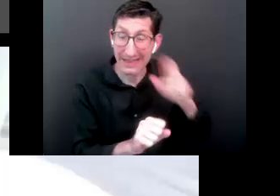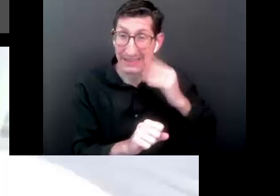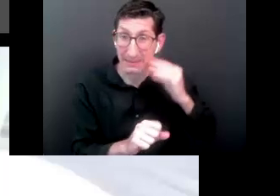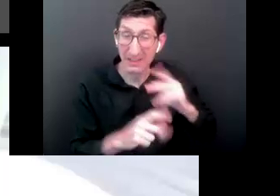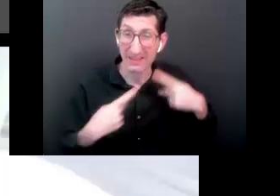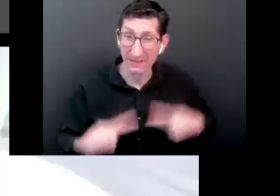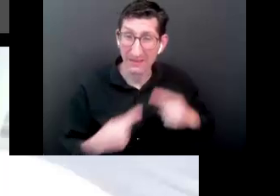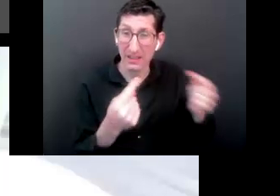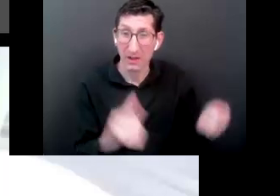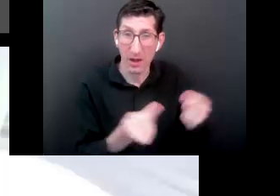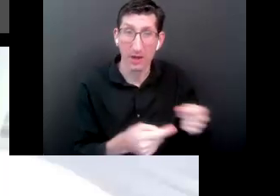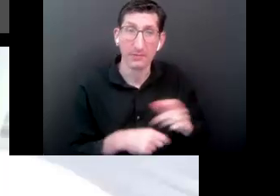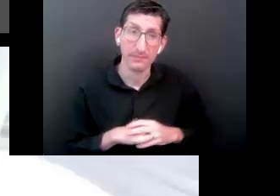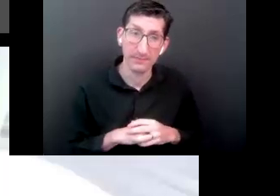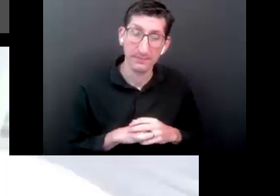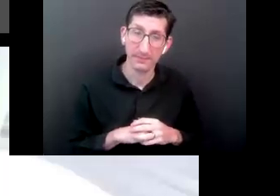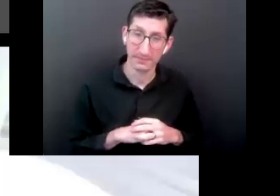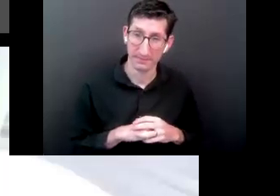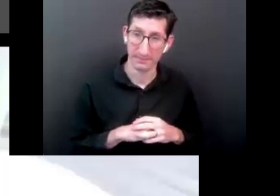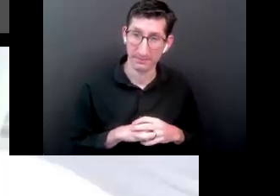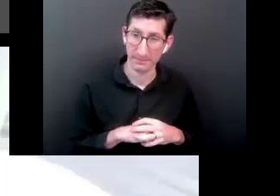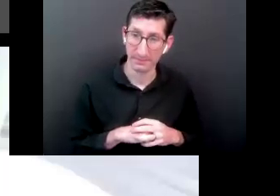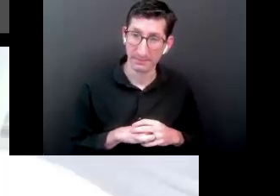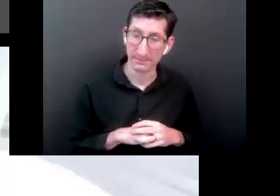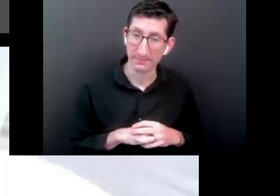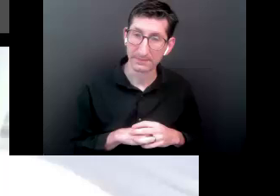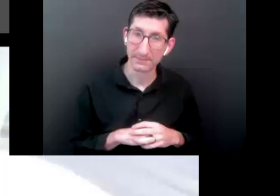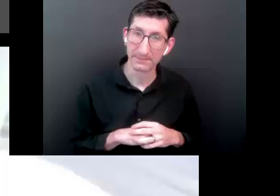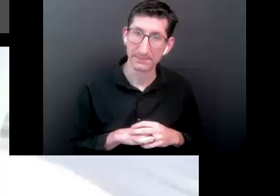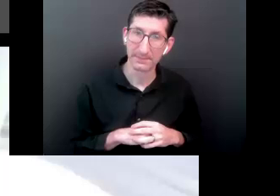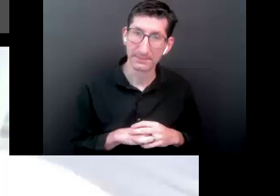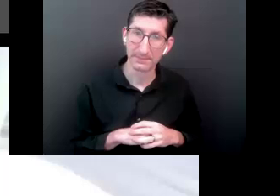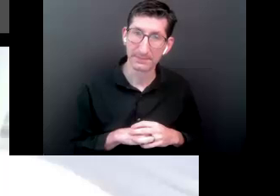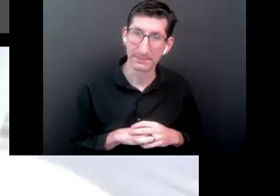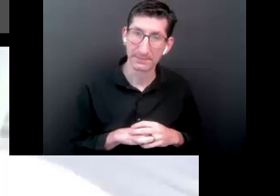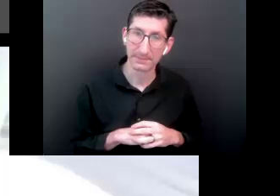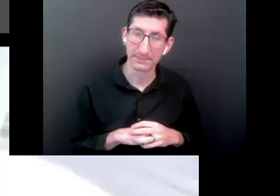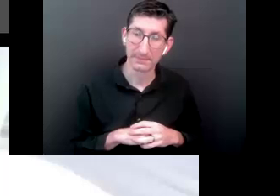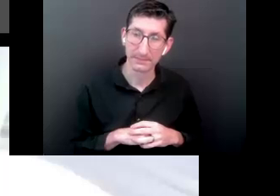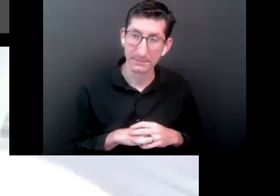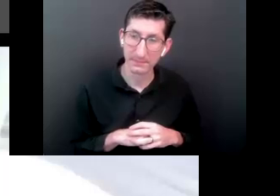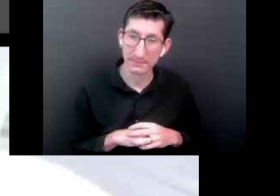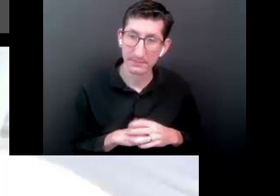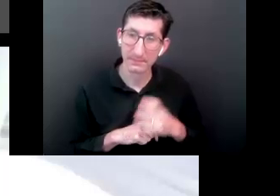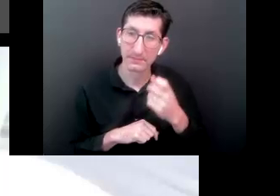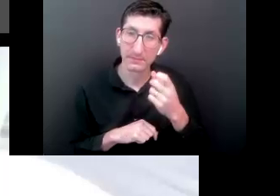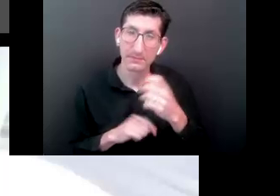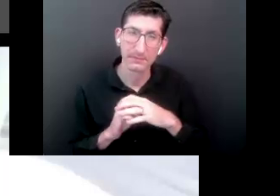that they did it, or it wasn't the other person's fault, or the other person could convince them of